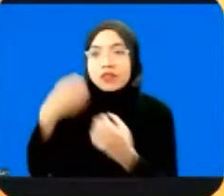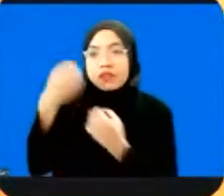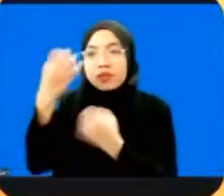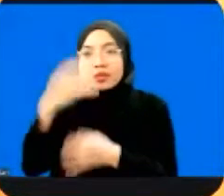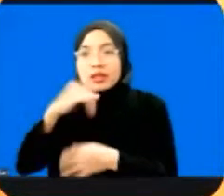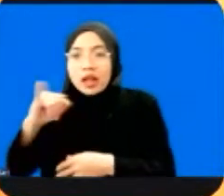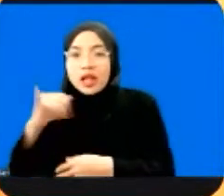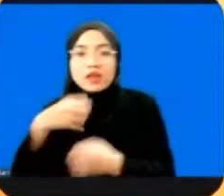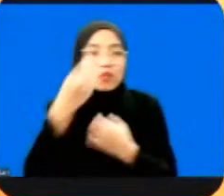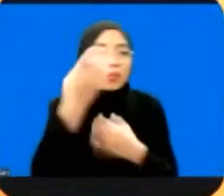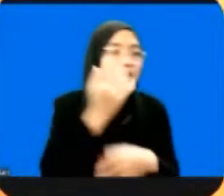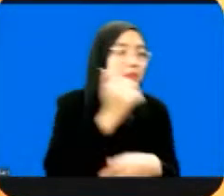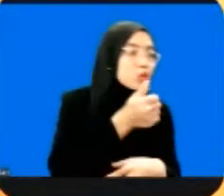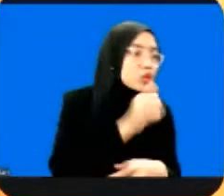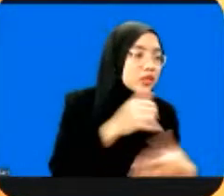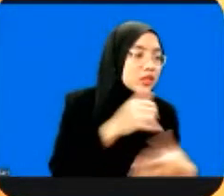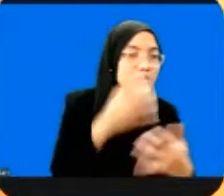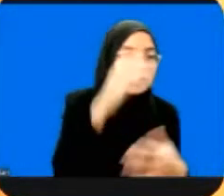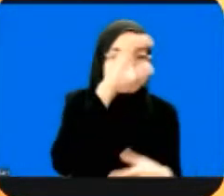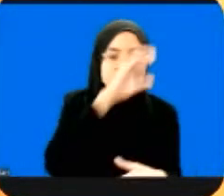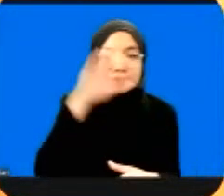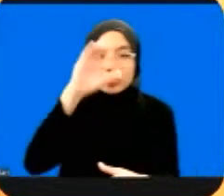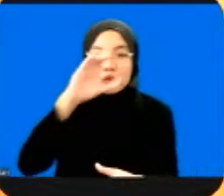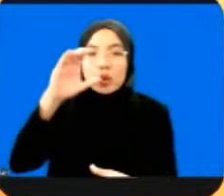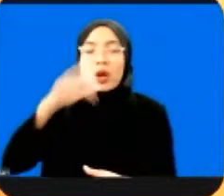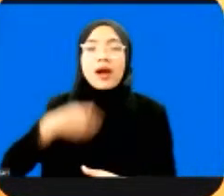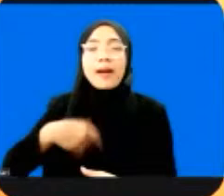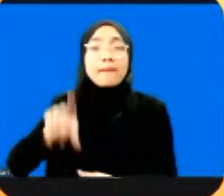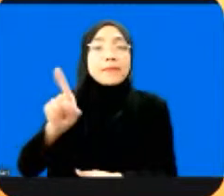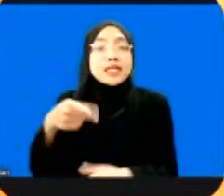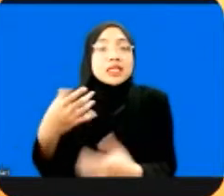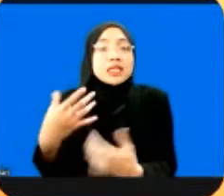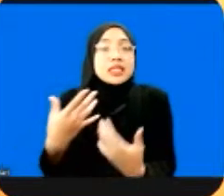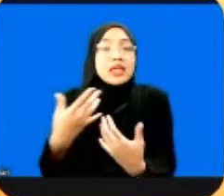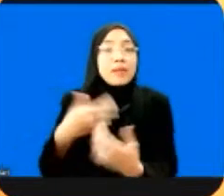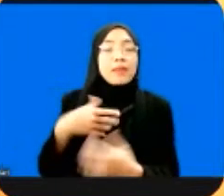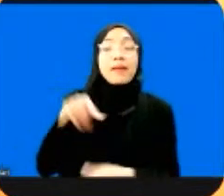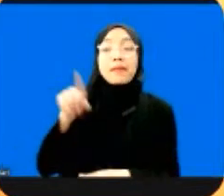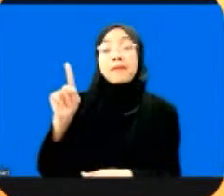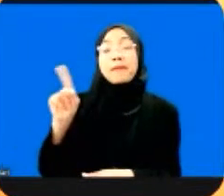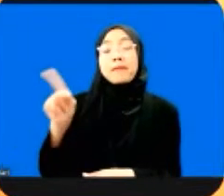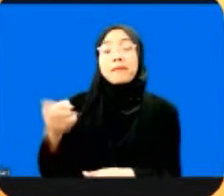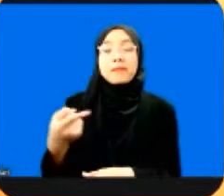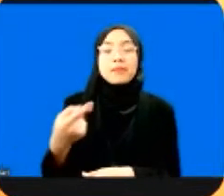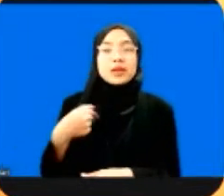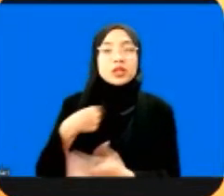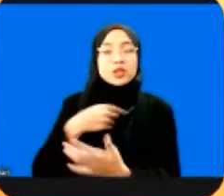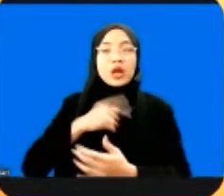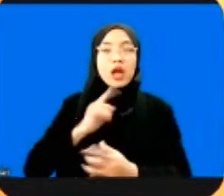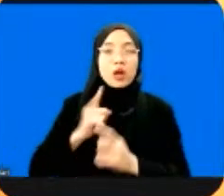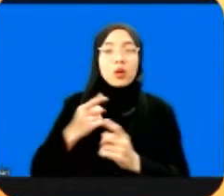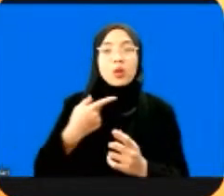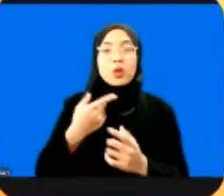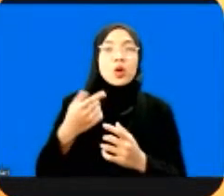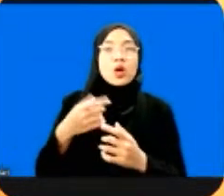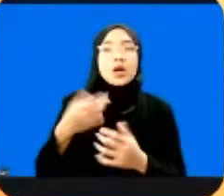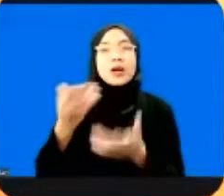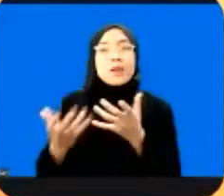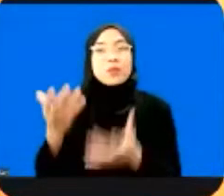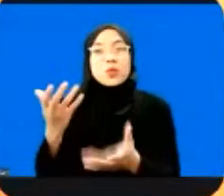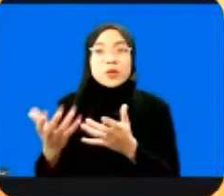a less and less possibility for the truth to come out,